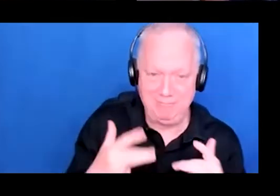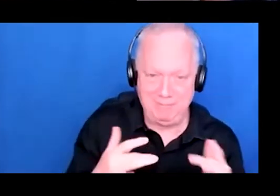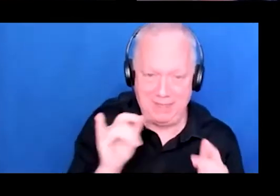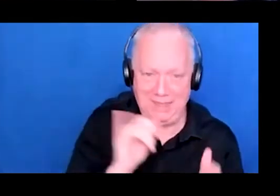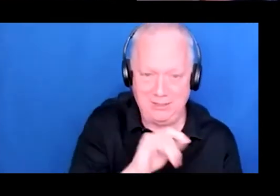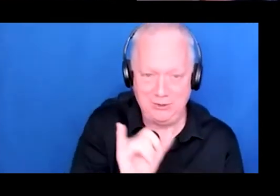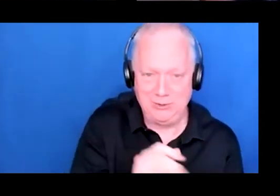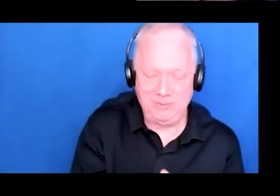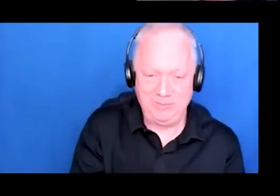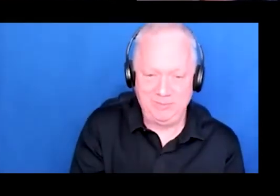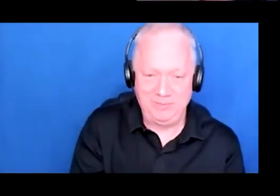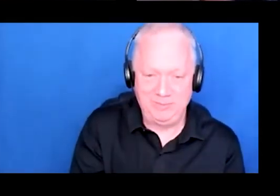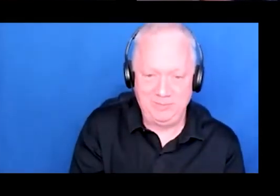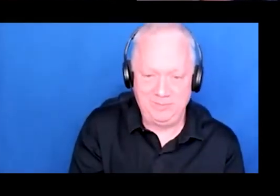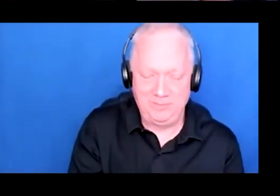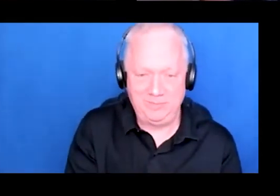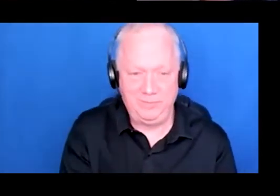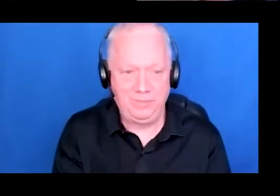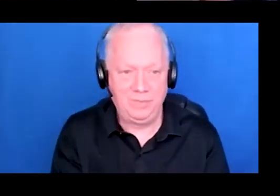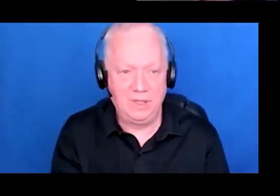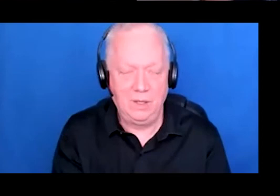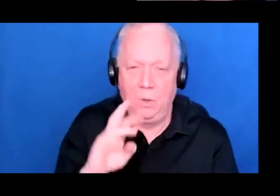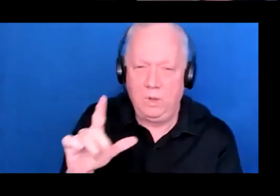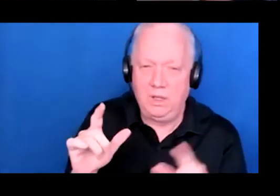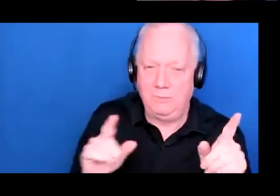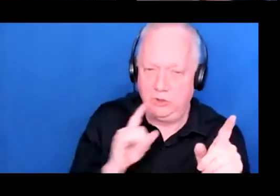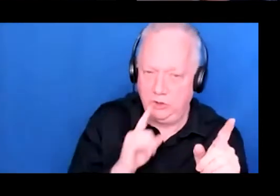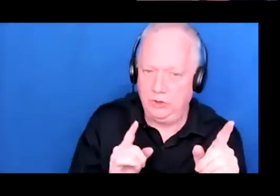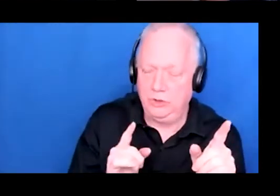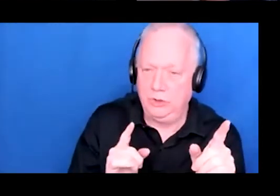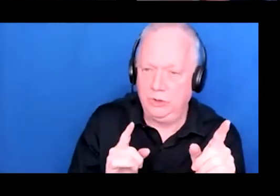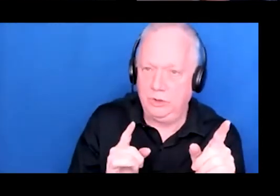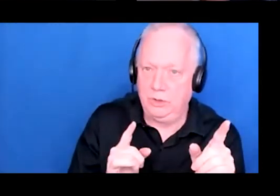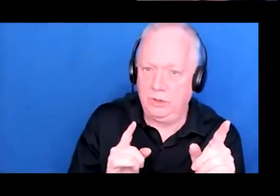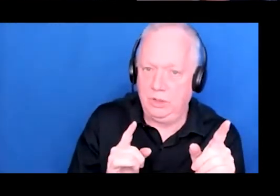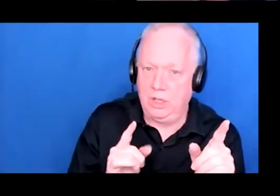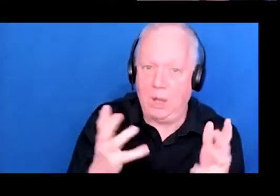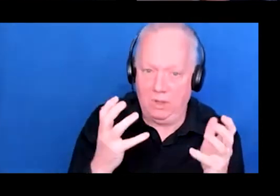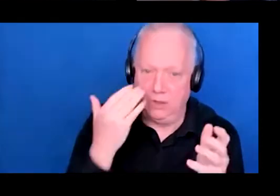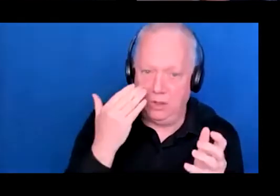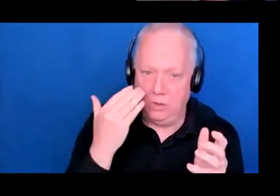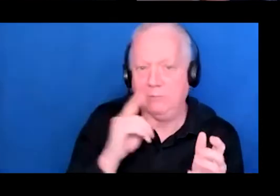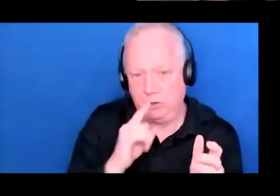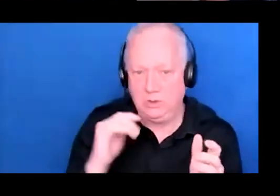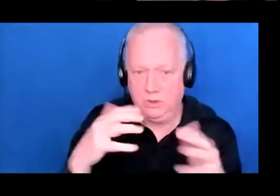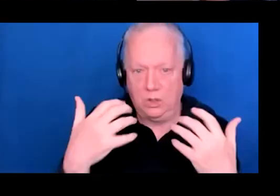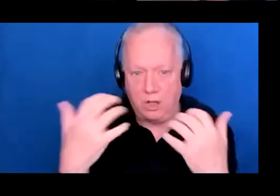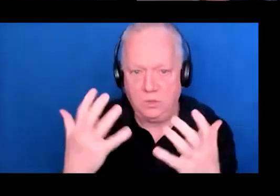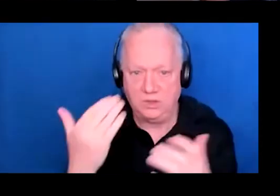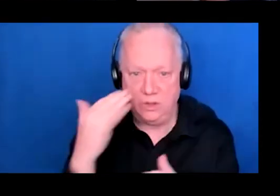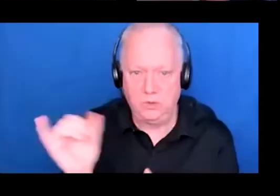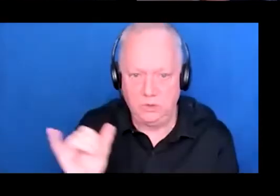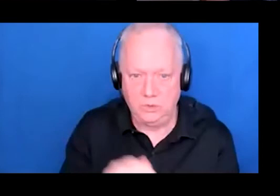about that too. Well, I'm sure I want to know, and I'm sure our audience wants to